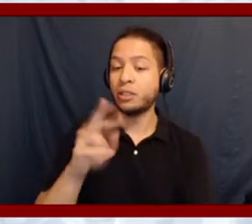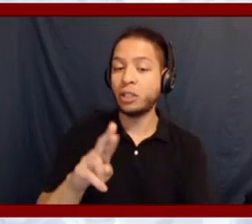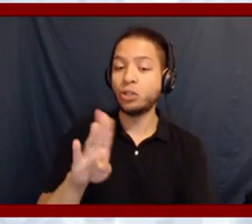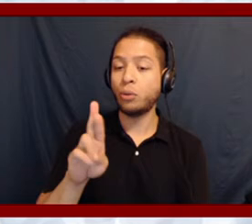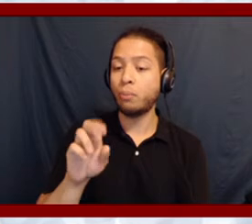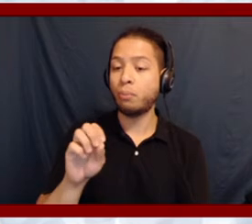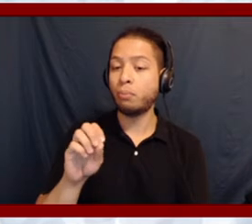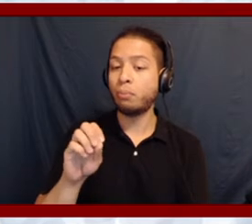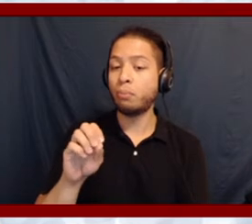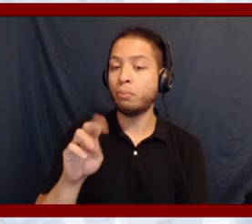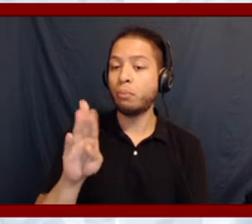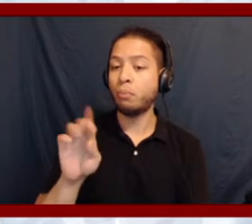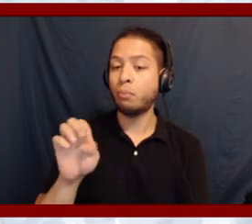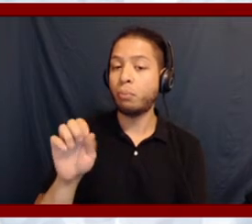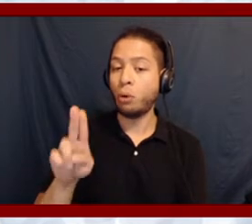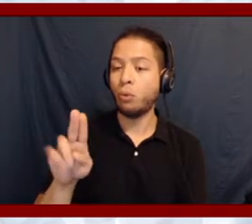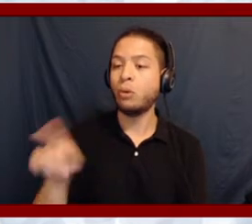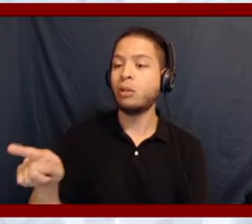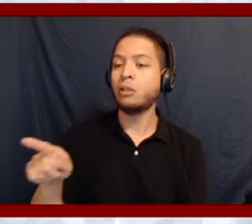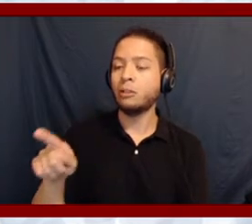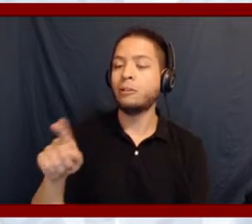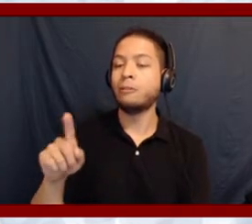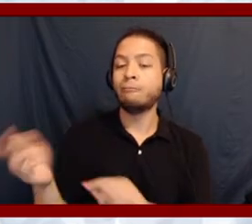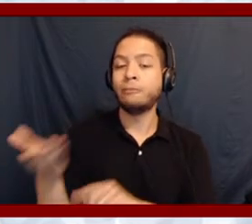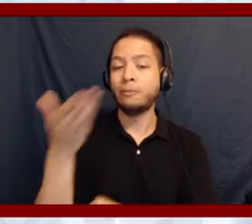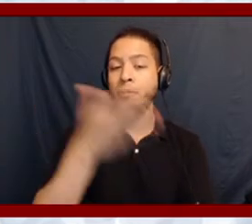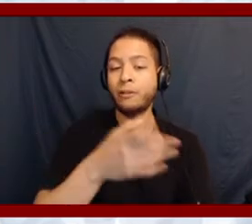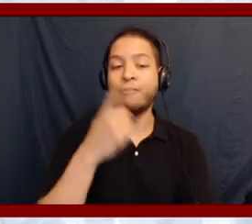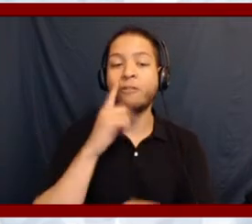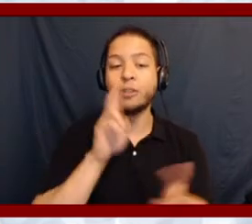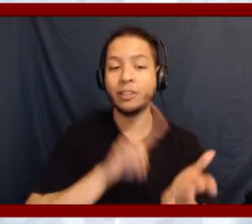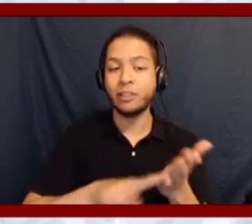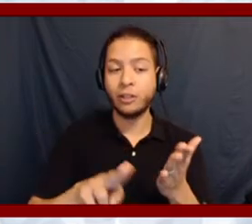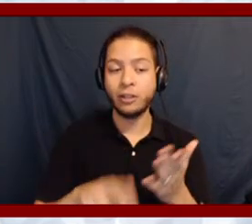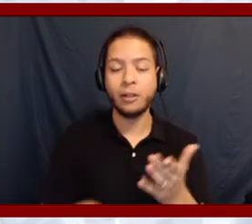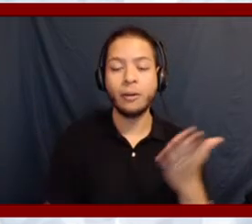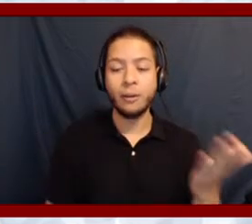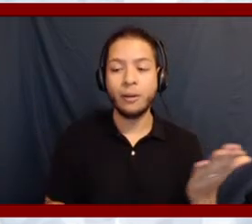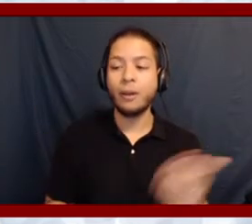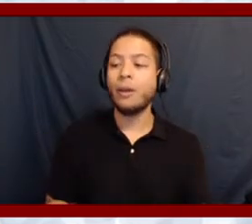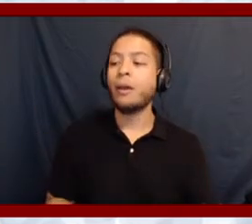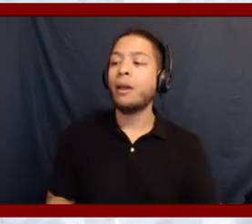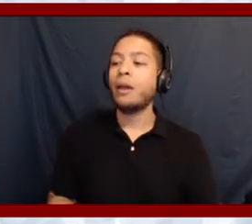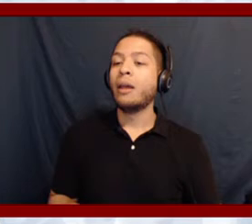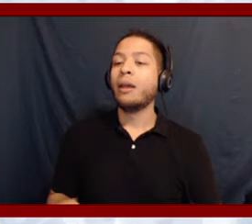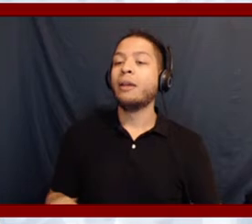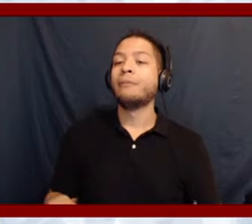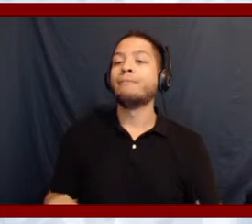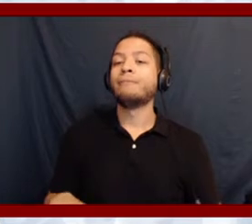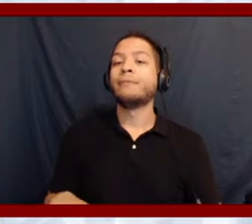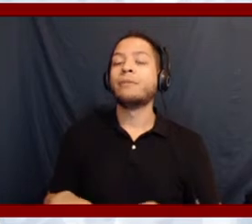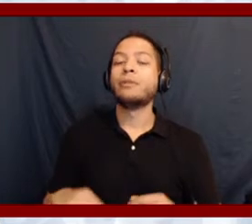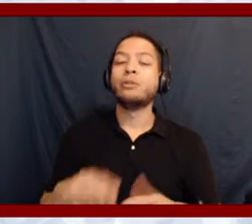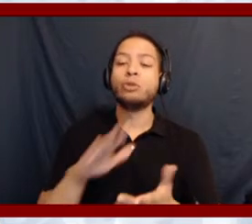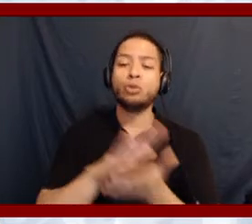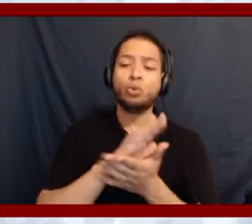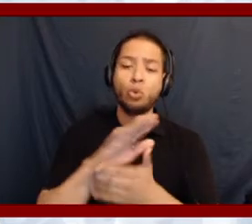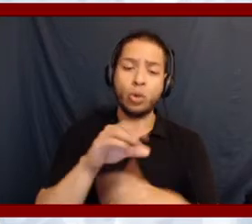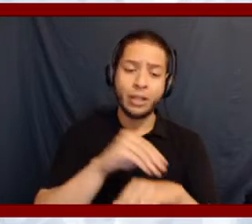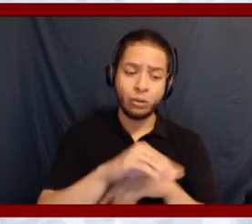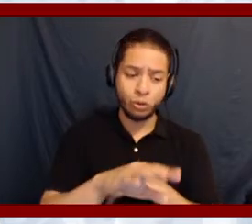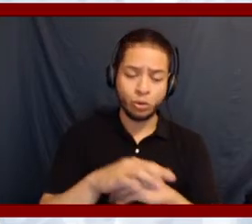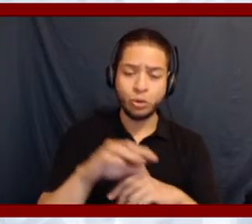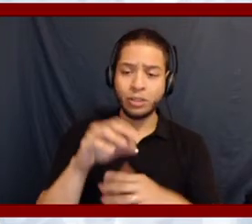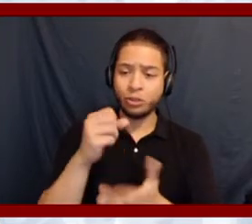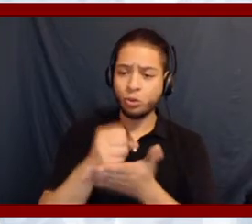is for Secretary Cardona. The question is, the areas of school counselor and or social worker should be on